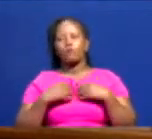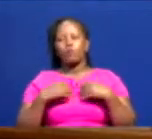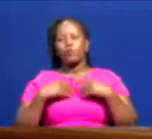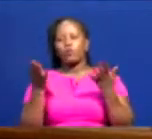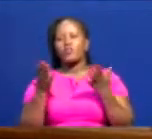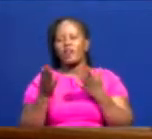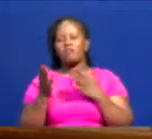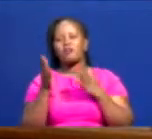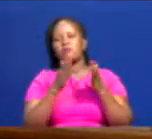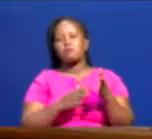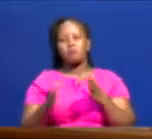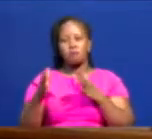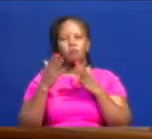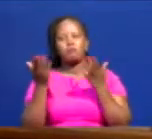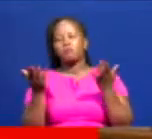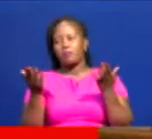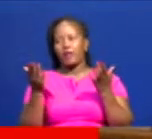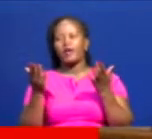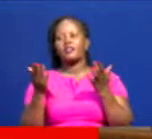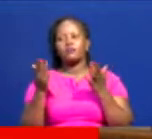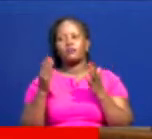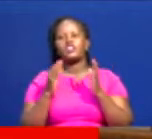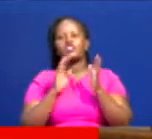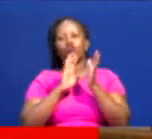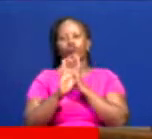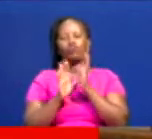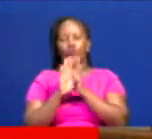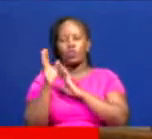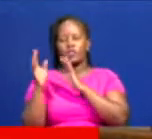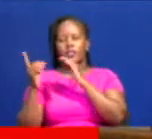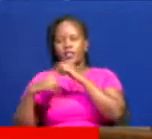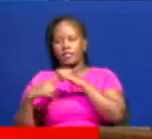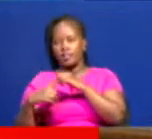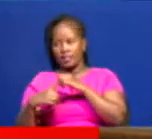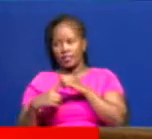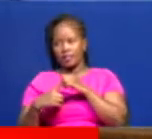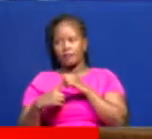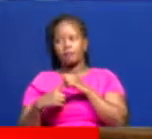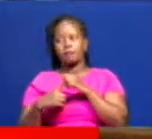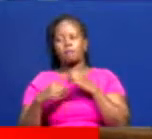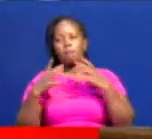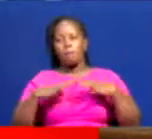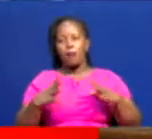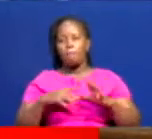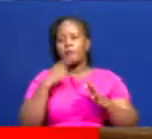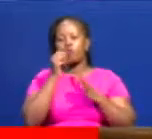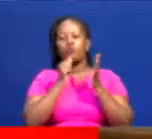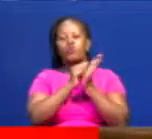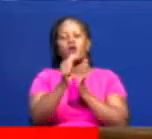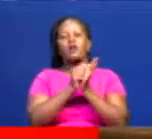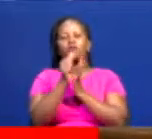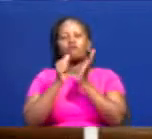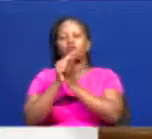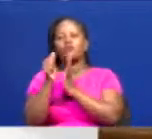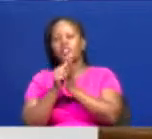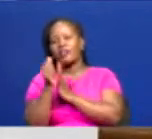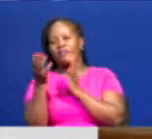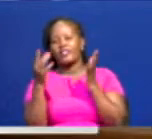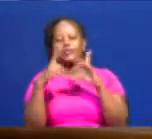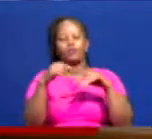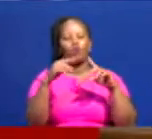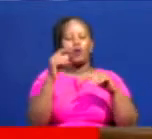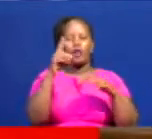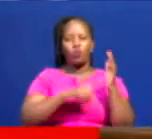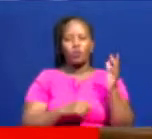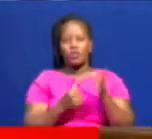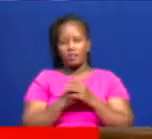design in clause 6, whereby the trusters say that the estimates of